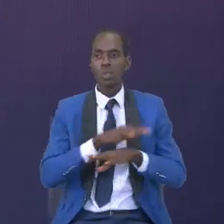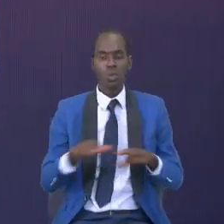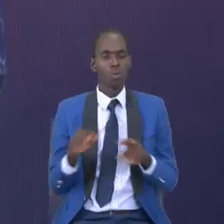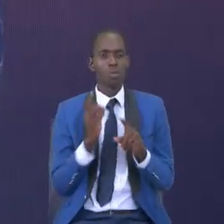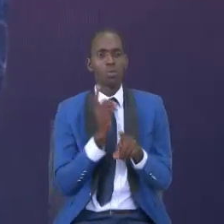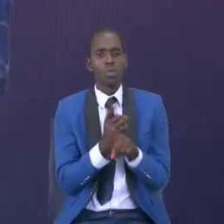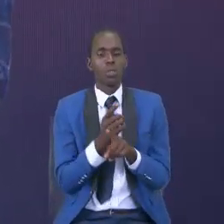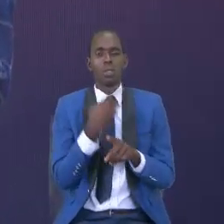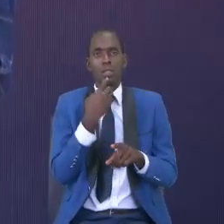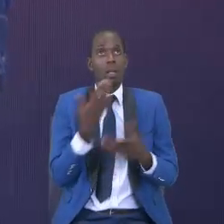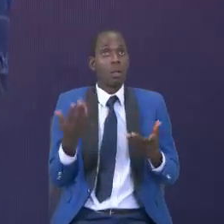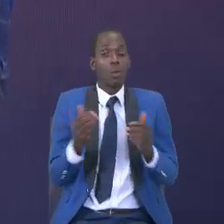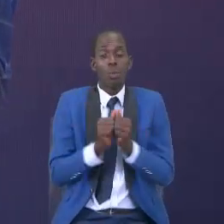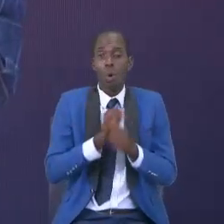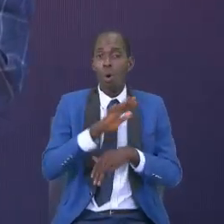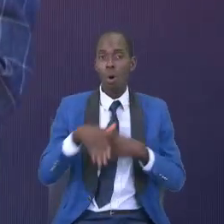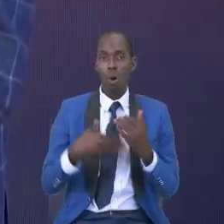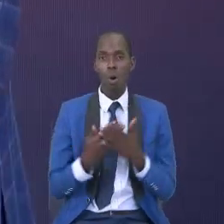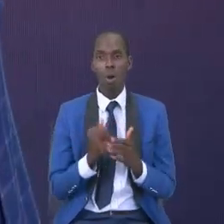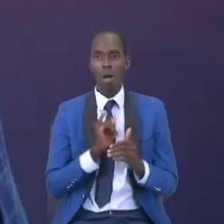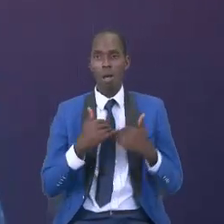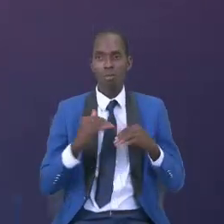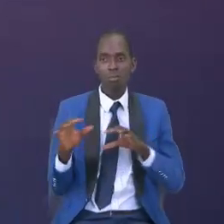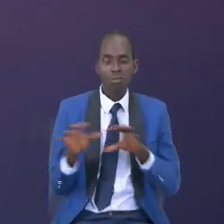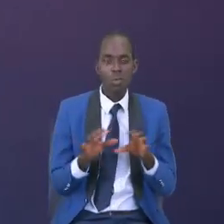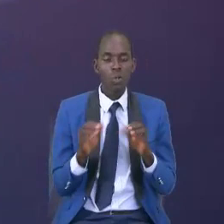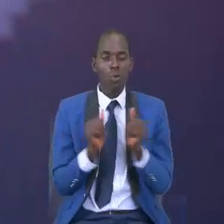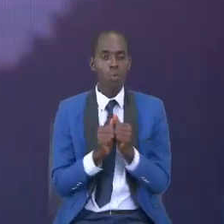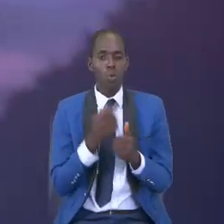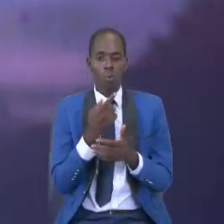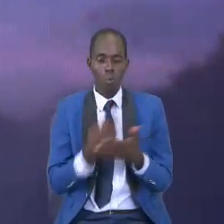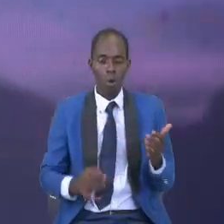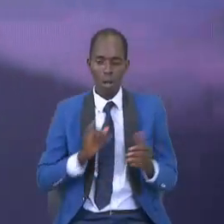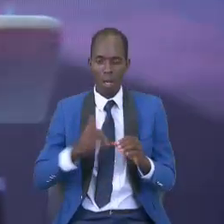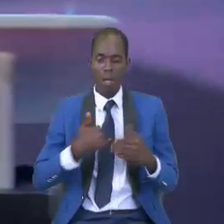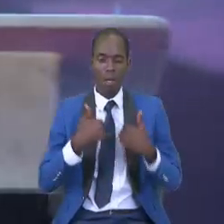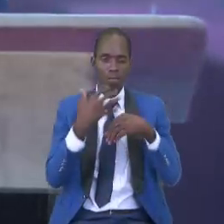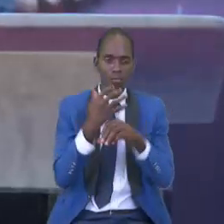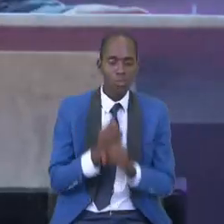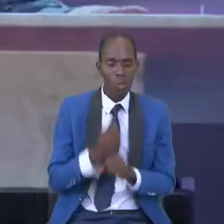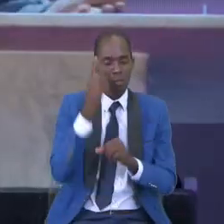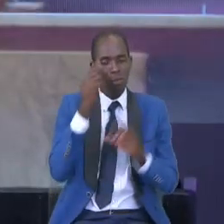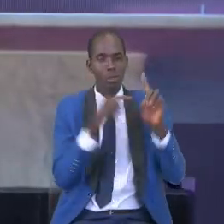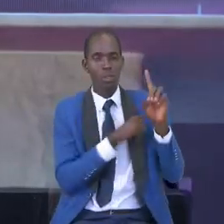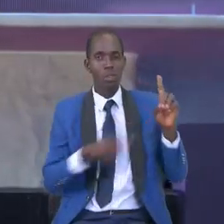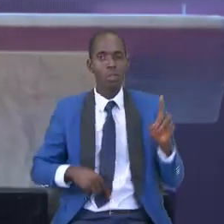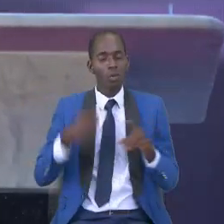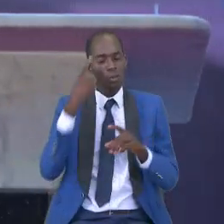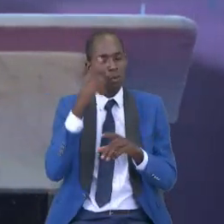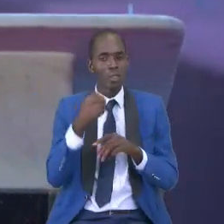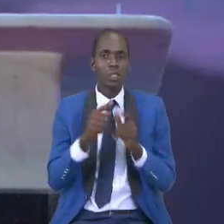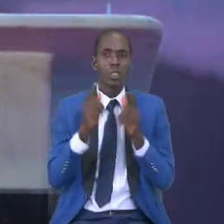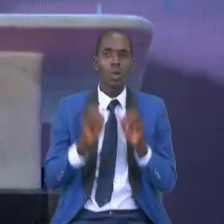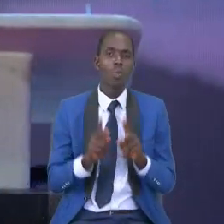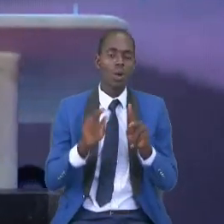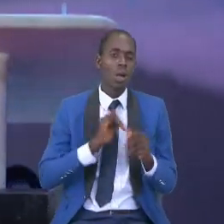think with all I've done, and with where I've gone, and with the results I got, and with the privilege I've had in the past, I think